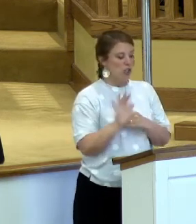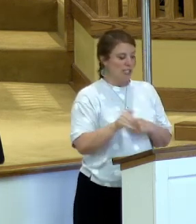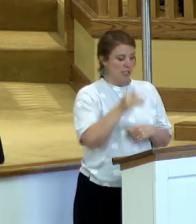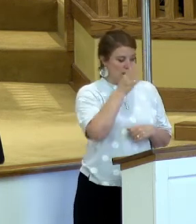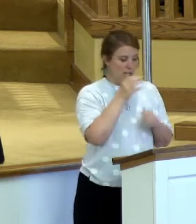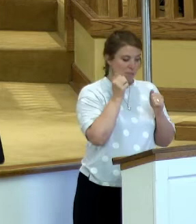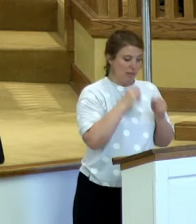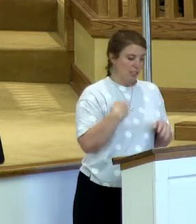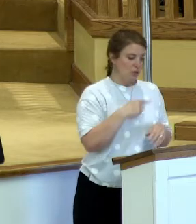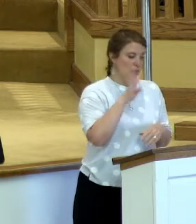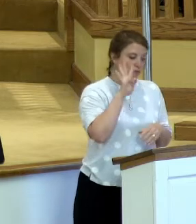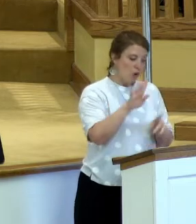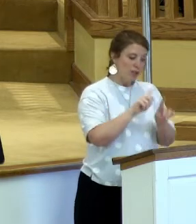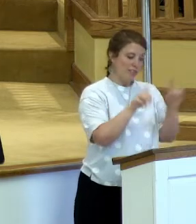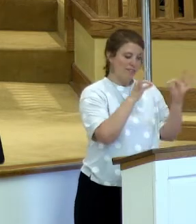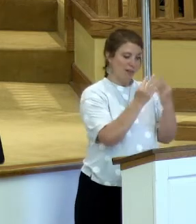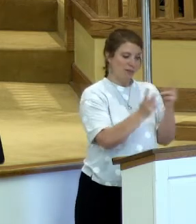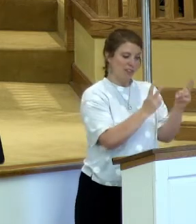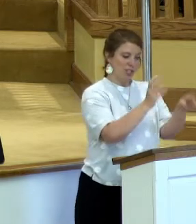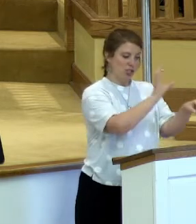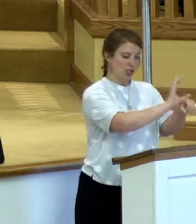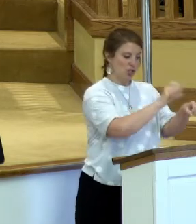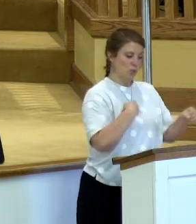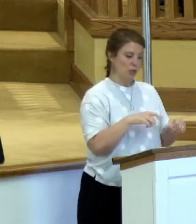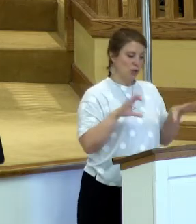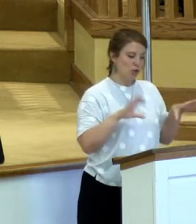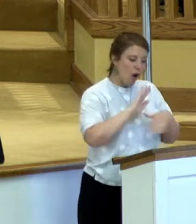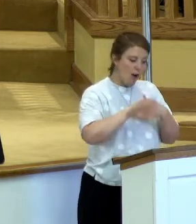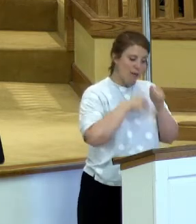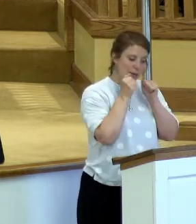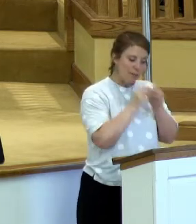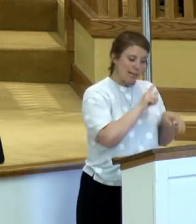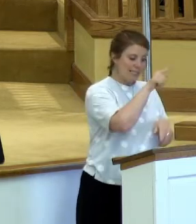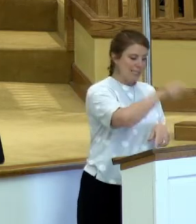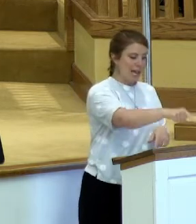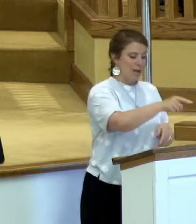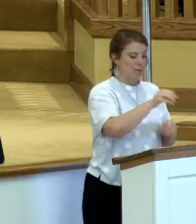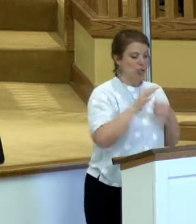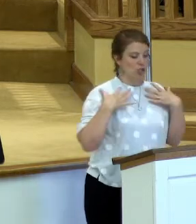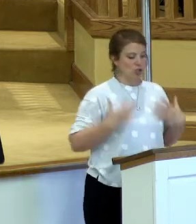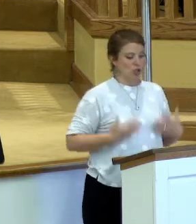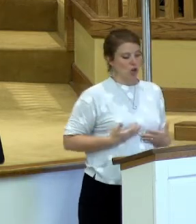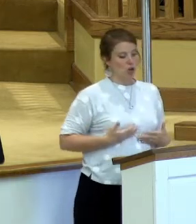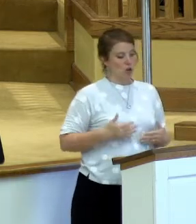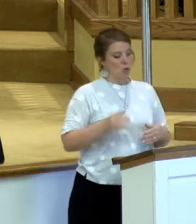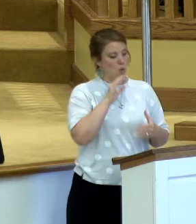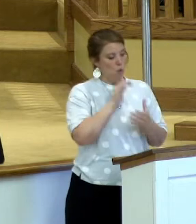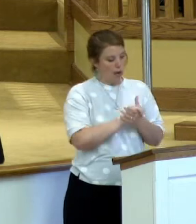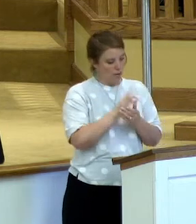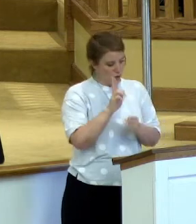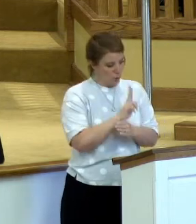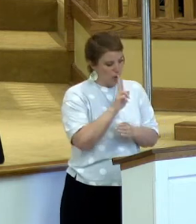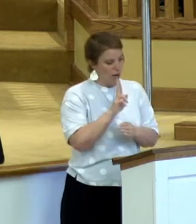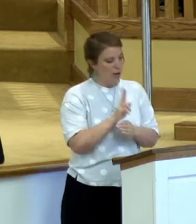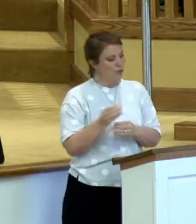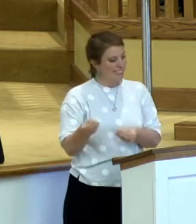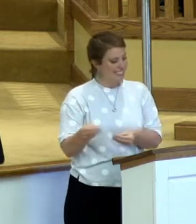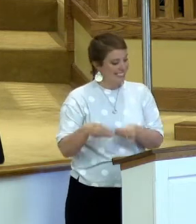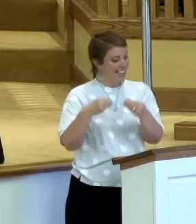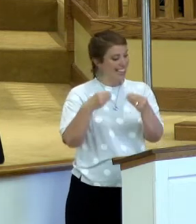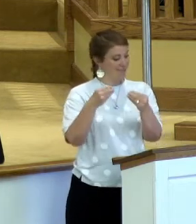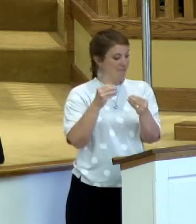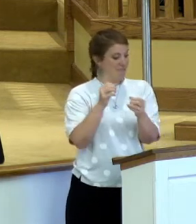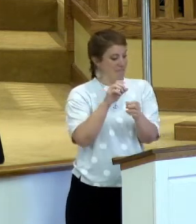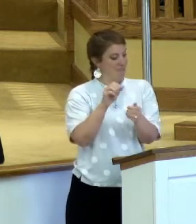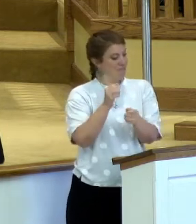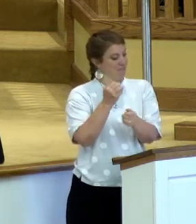can to be a blessing to them. The shirt my wife is wearing in the above picture was handmade and given to her by one of the refugee ladies.